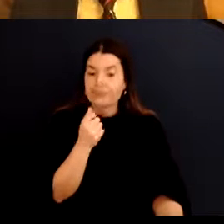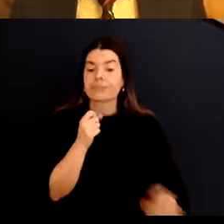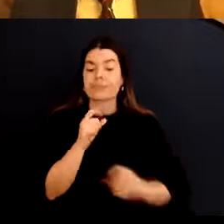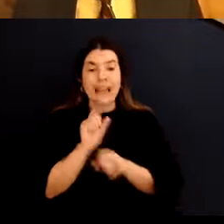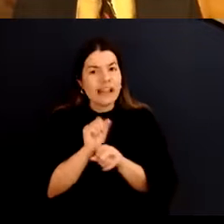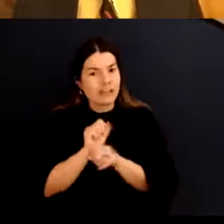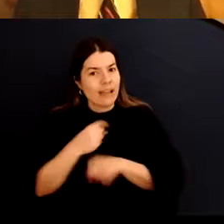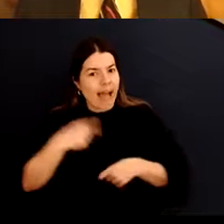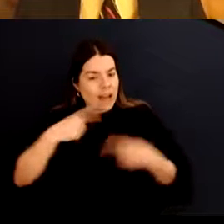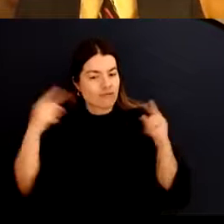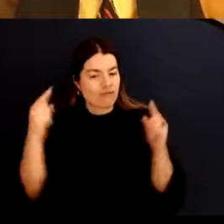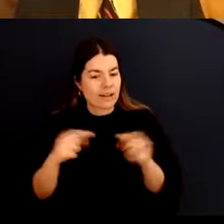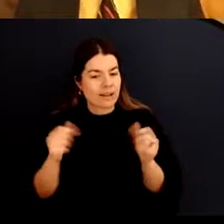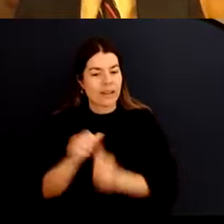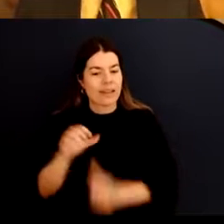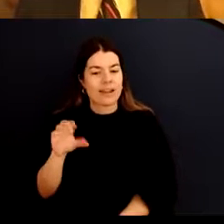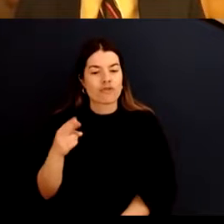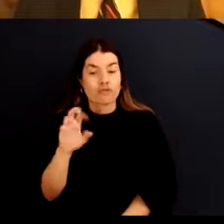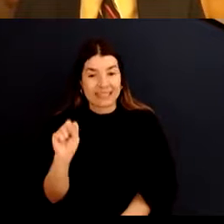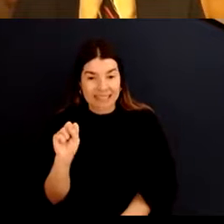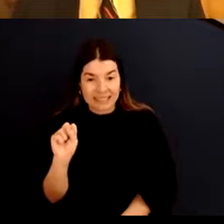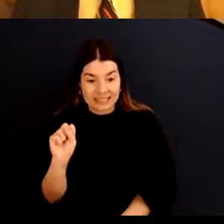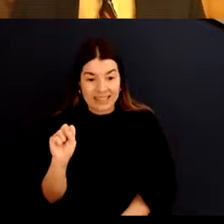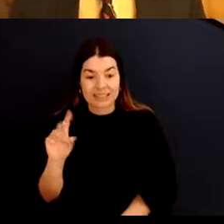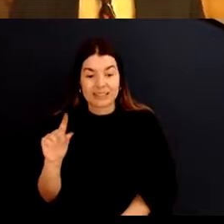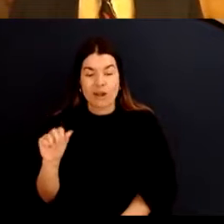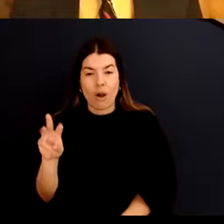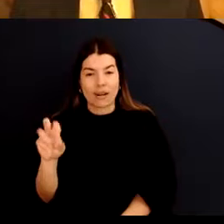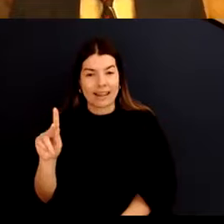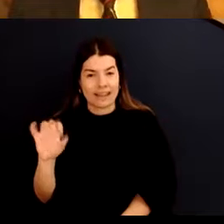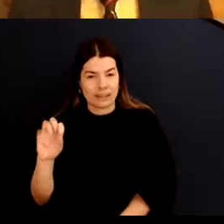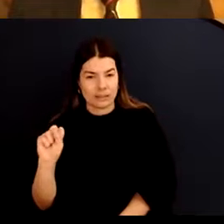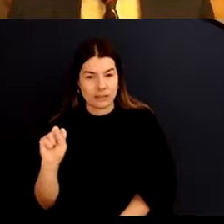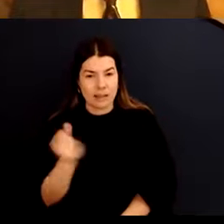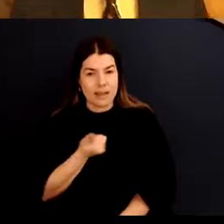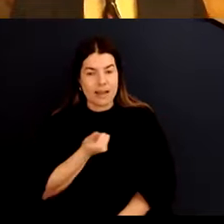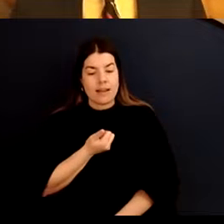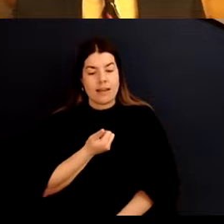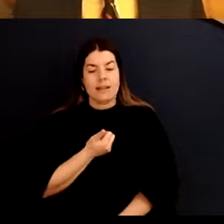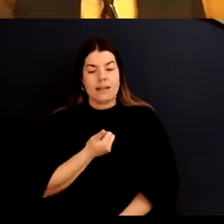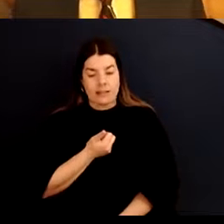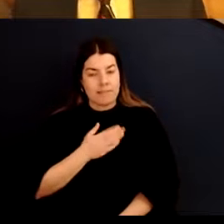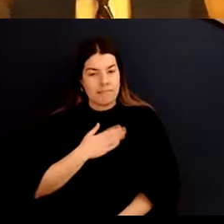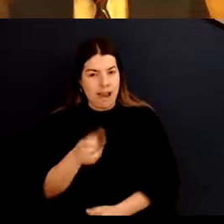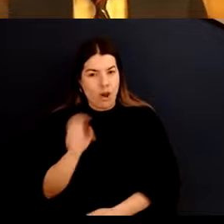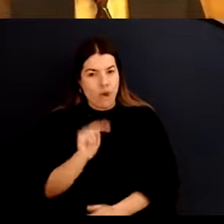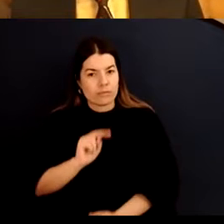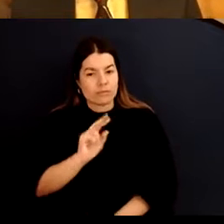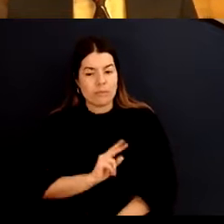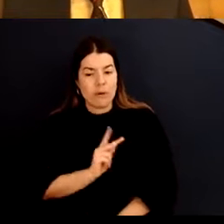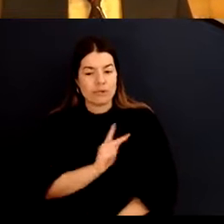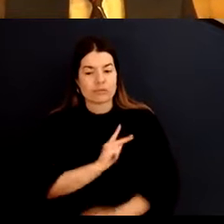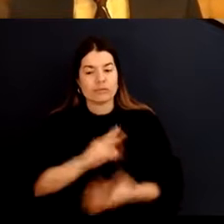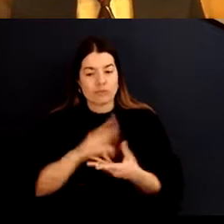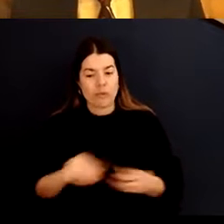agree with Mr. Dawkins, but I'd like to think that my own personal story would be one of role model to